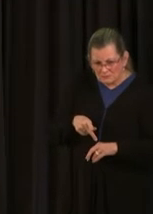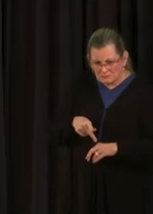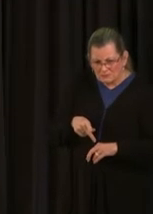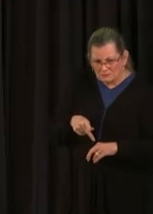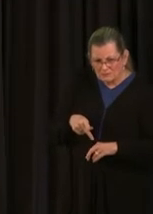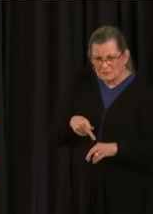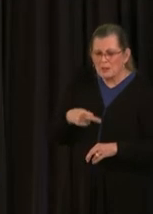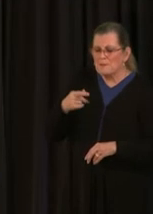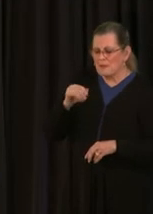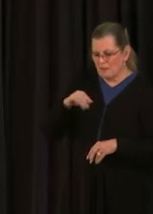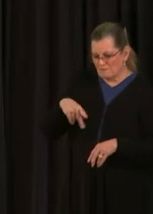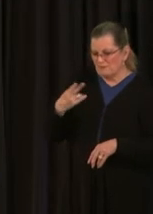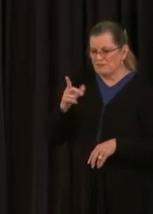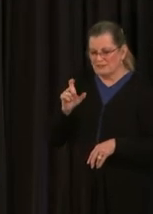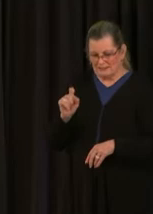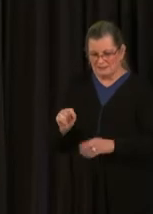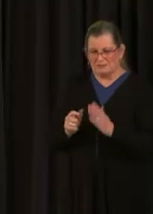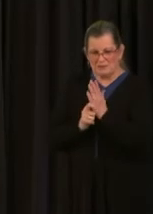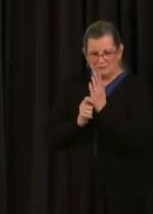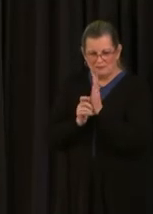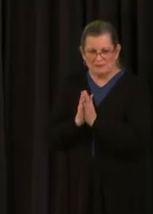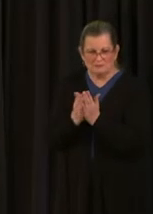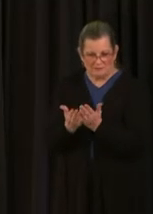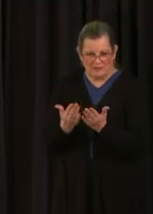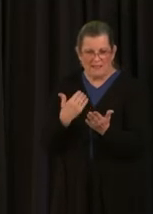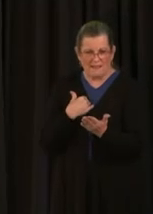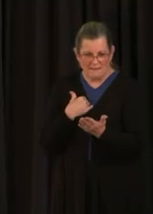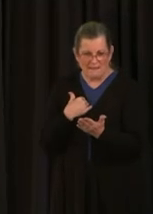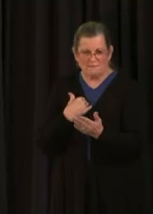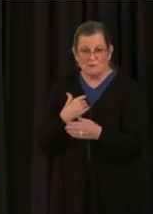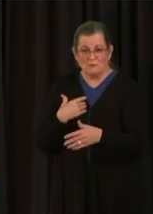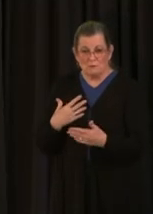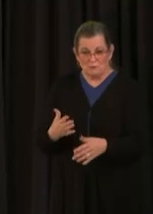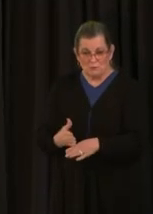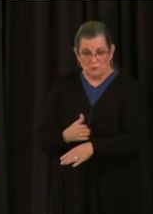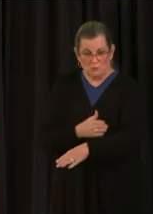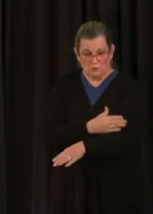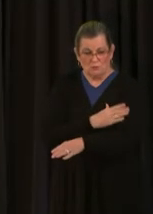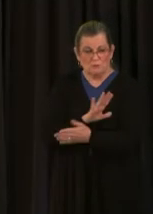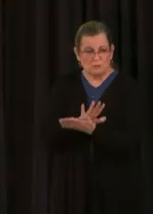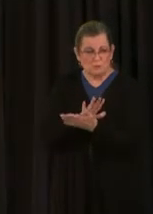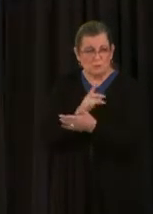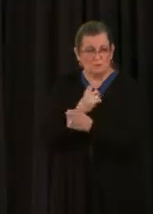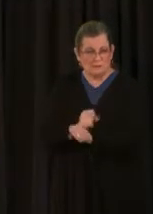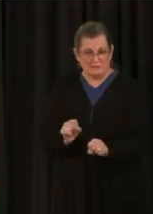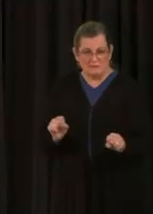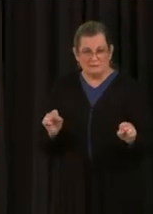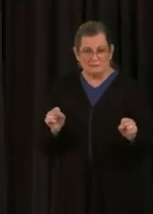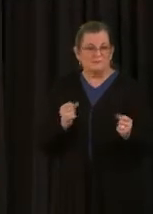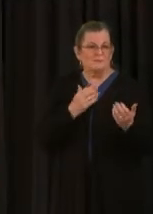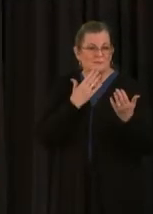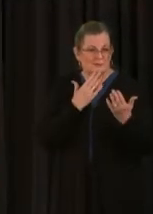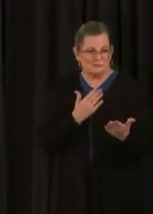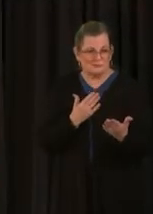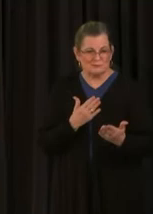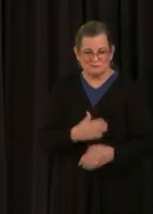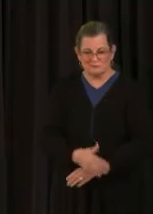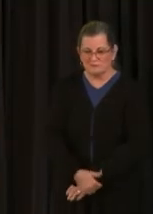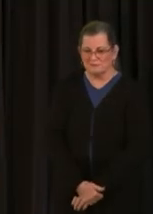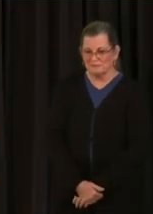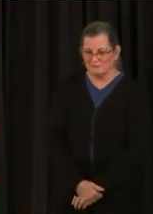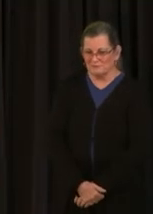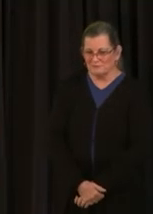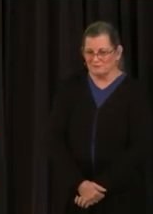condition which prevents them from wearing a mask. If they get to the bus and don't have a mask, we will provide them with a